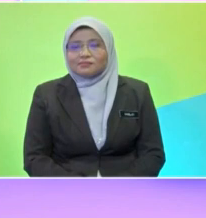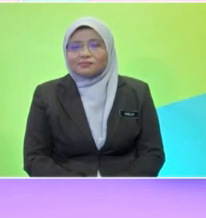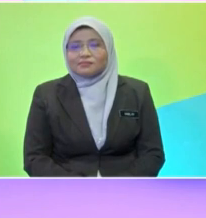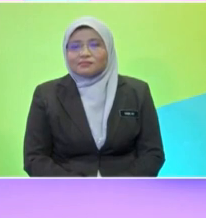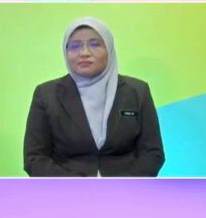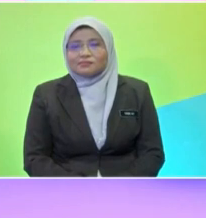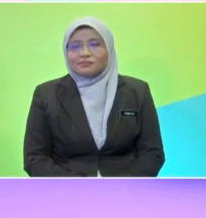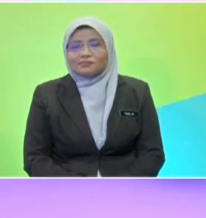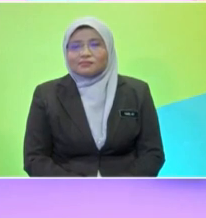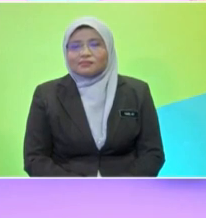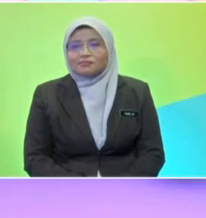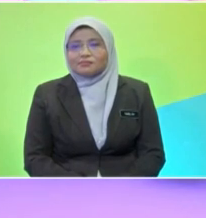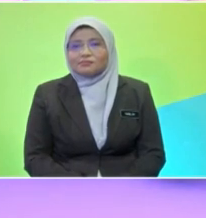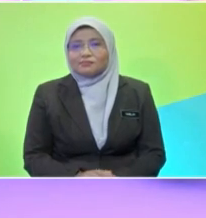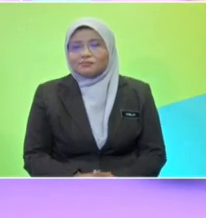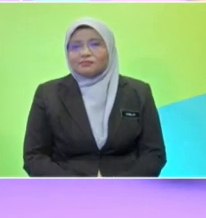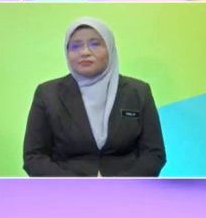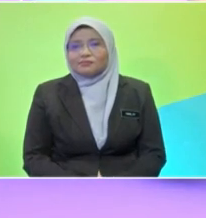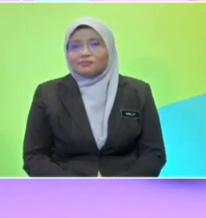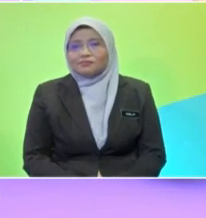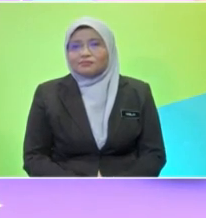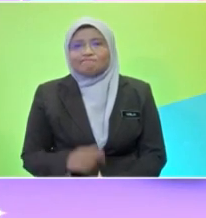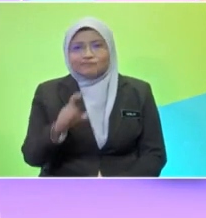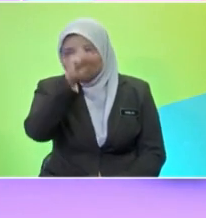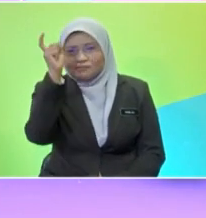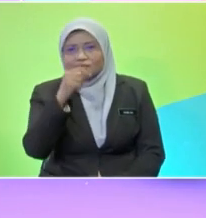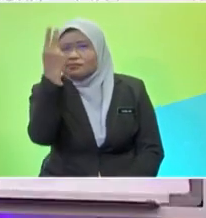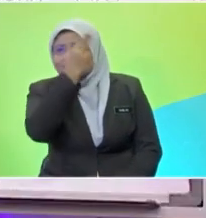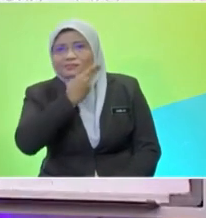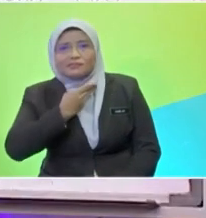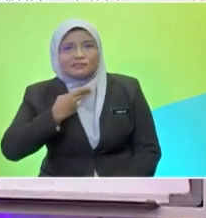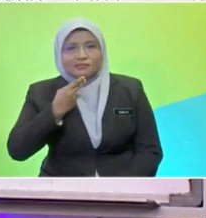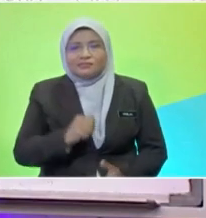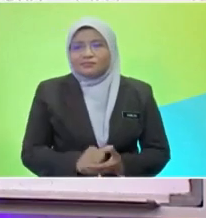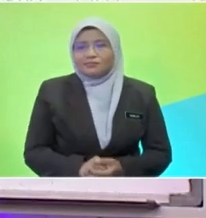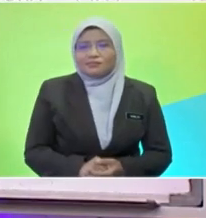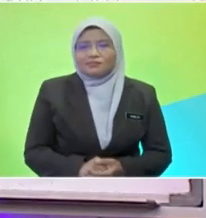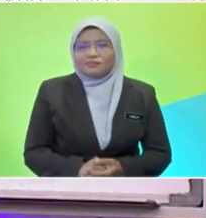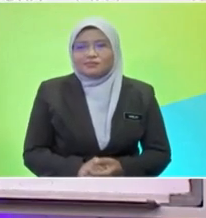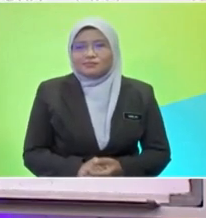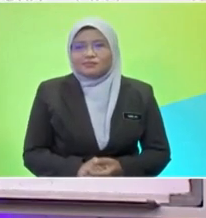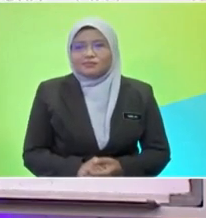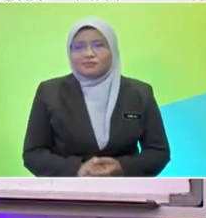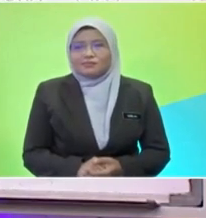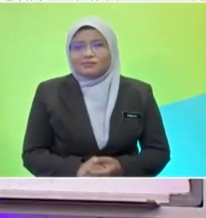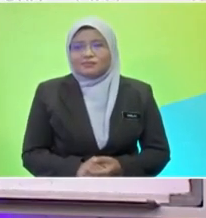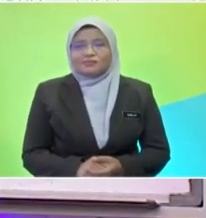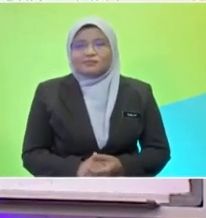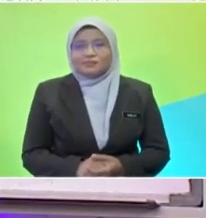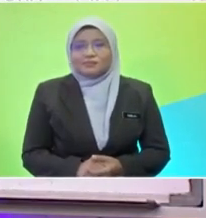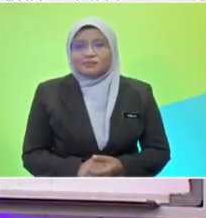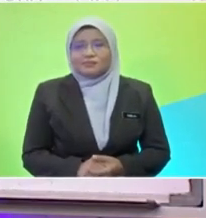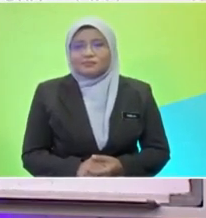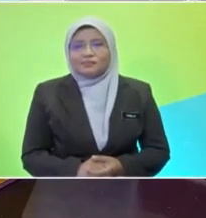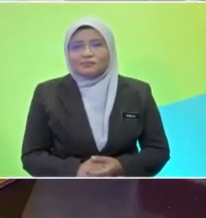about a process or what. For example, I ask this one to Hanif maybe, to help our friends, because this is not a common question for kids,